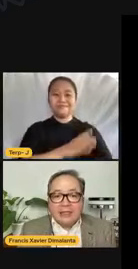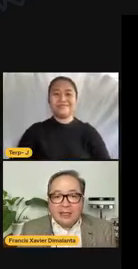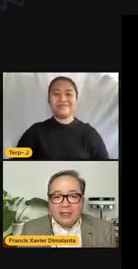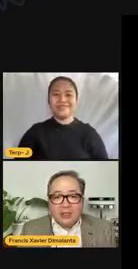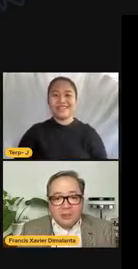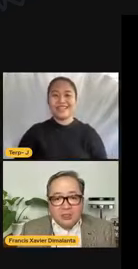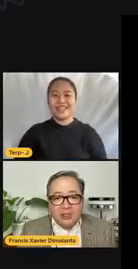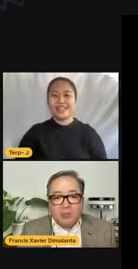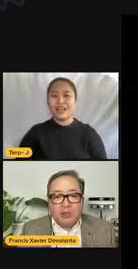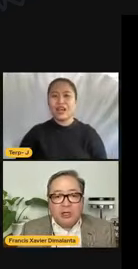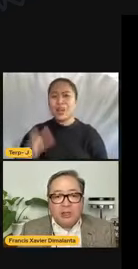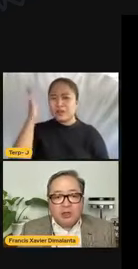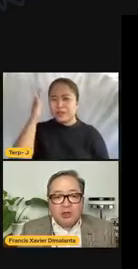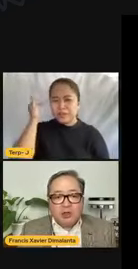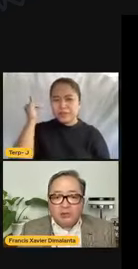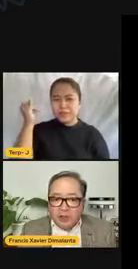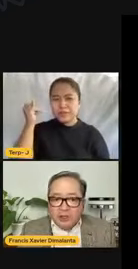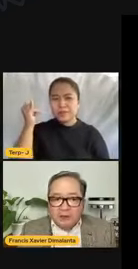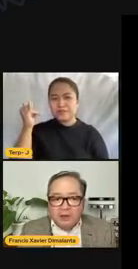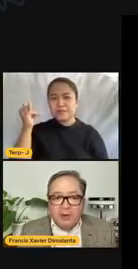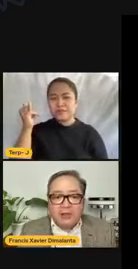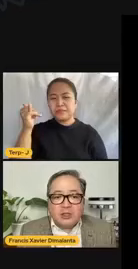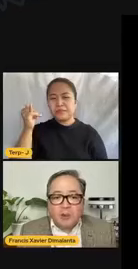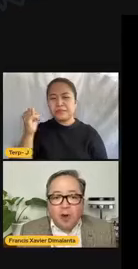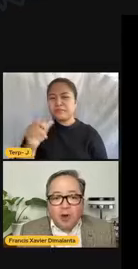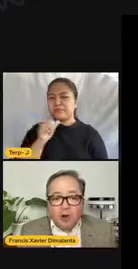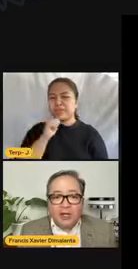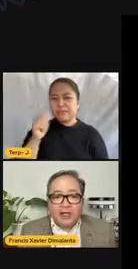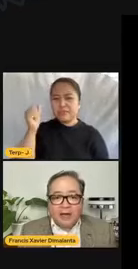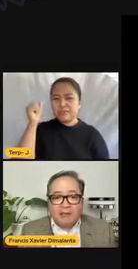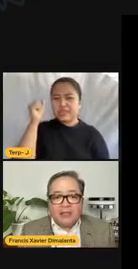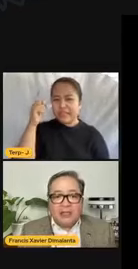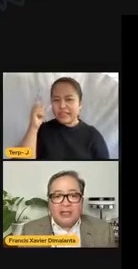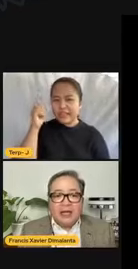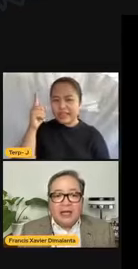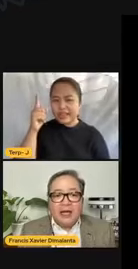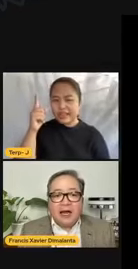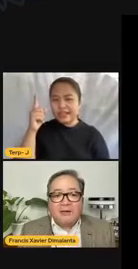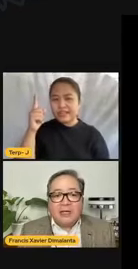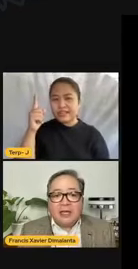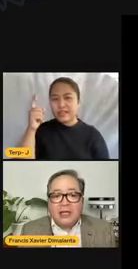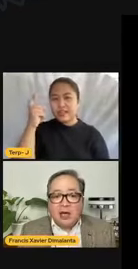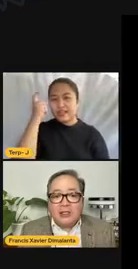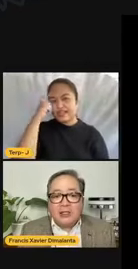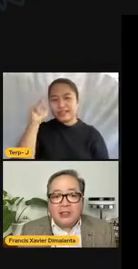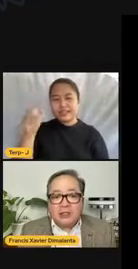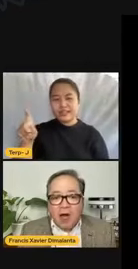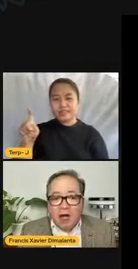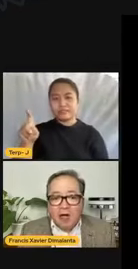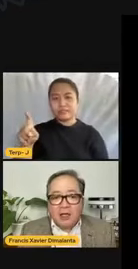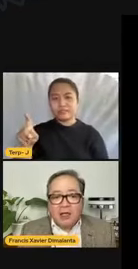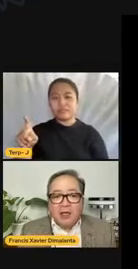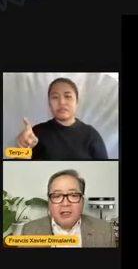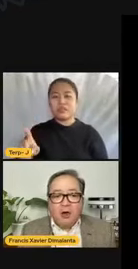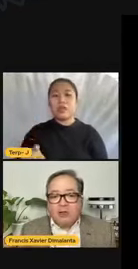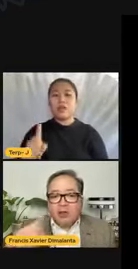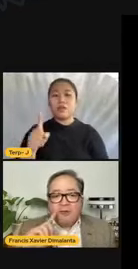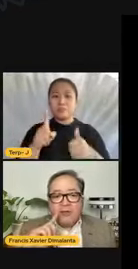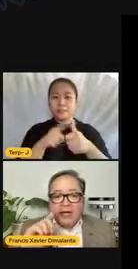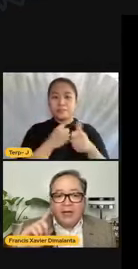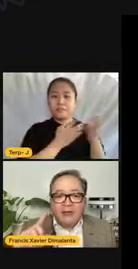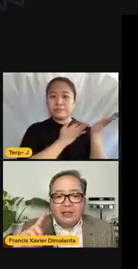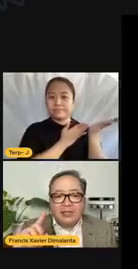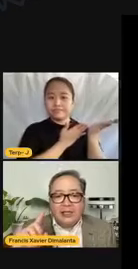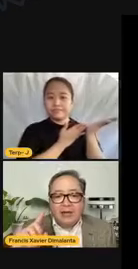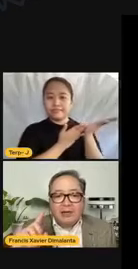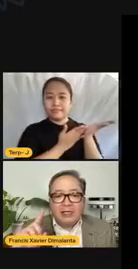Why is it that their speech are poorly understood? First, you have a small oral cavity. They have an enlarged tongue. They also have